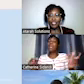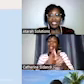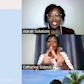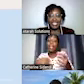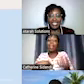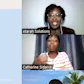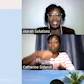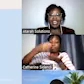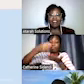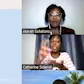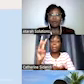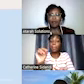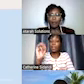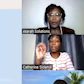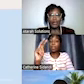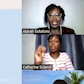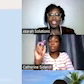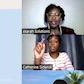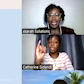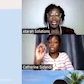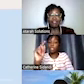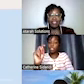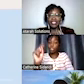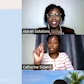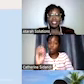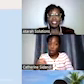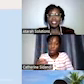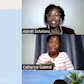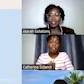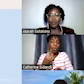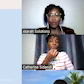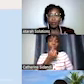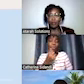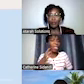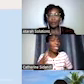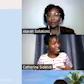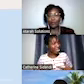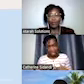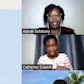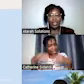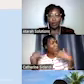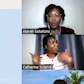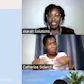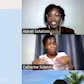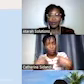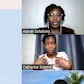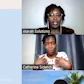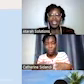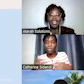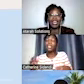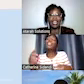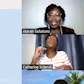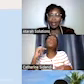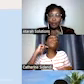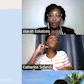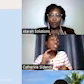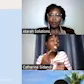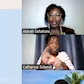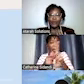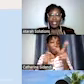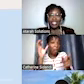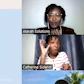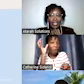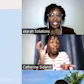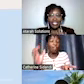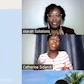goods or snacks. They have mabuyu, like I have never tasted such good mabuyus from coast, I swear. And I'm sure if you